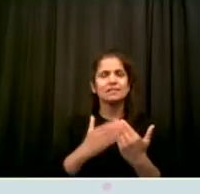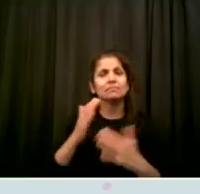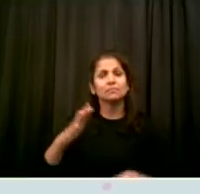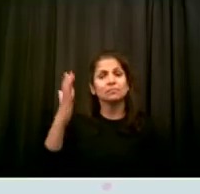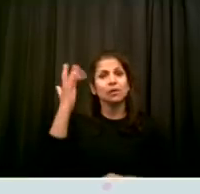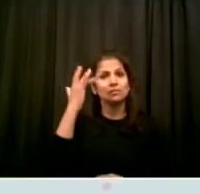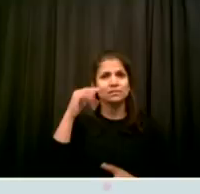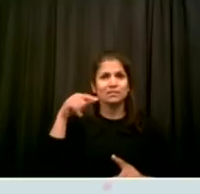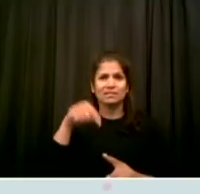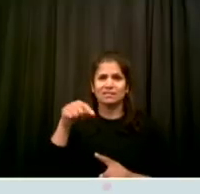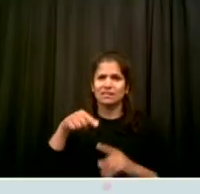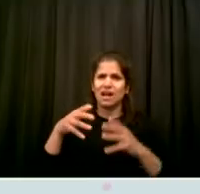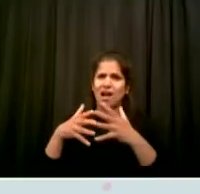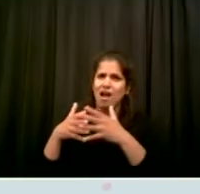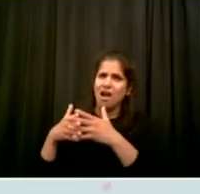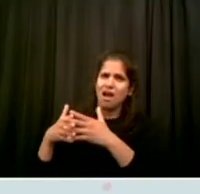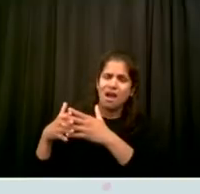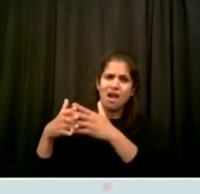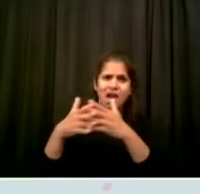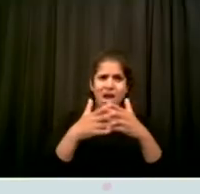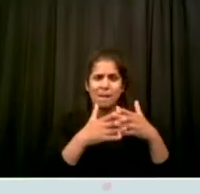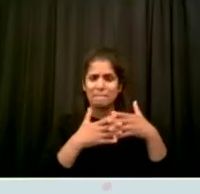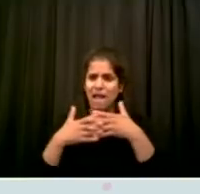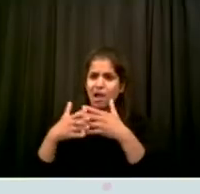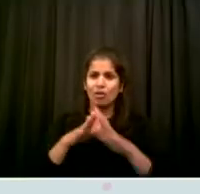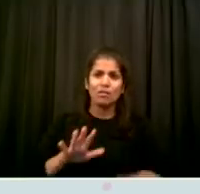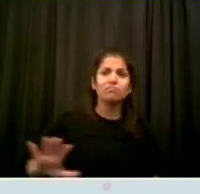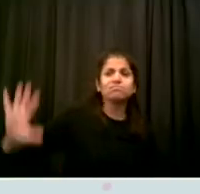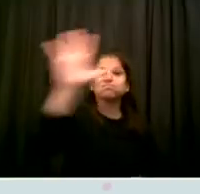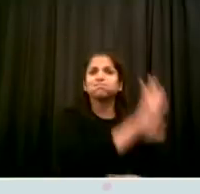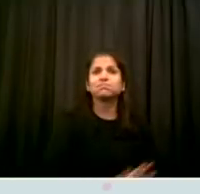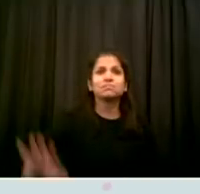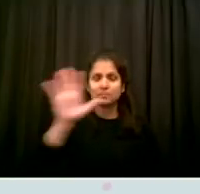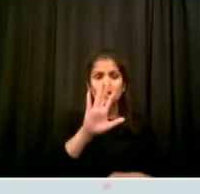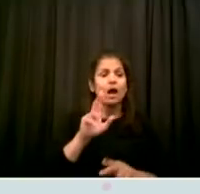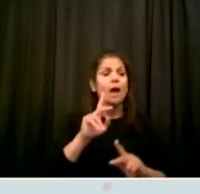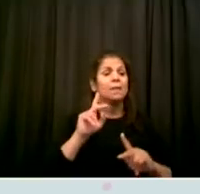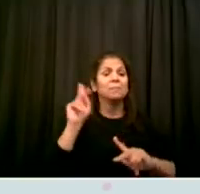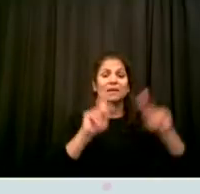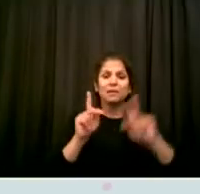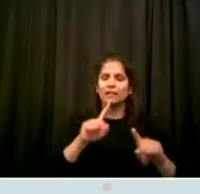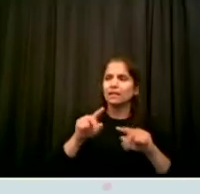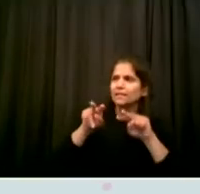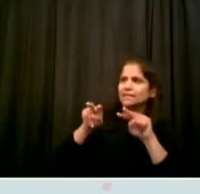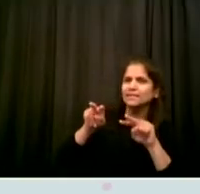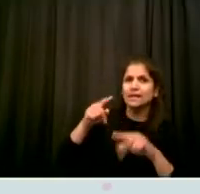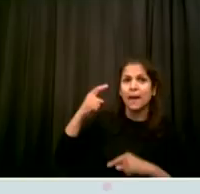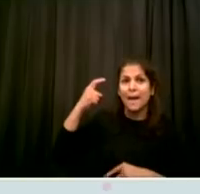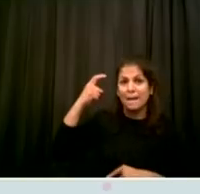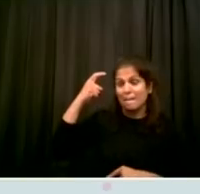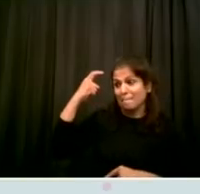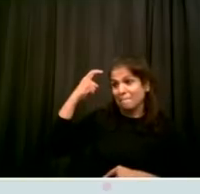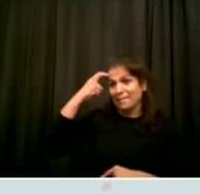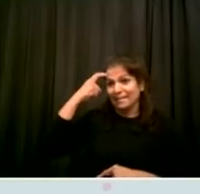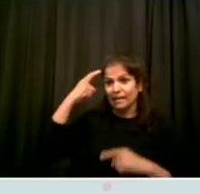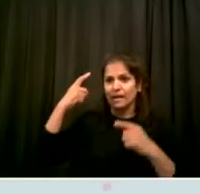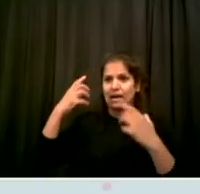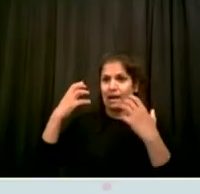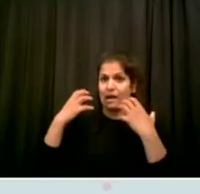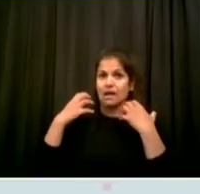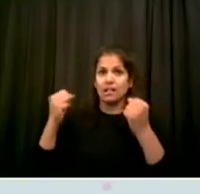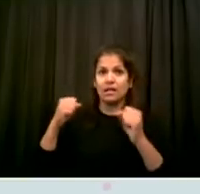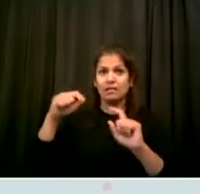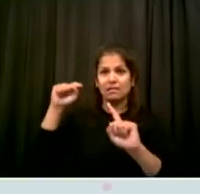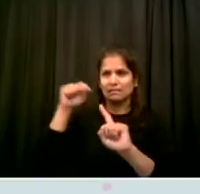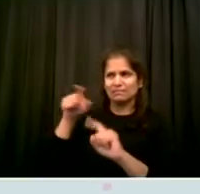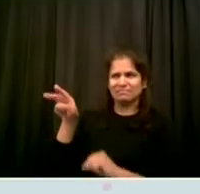have felt scared, anxious, confused, isolated, and they need more support than ever, and they need to talk about it and